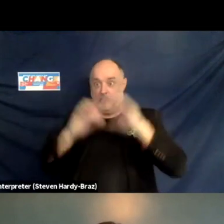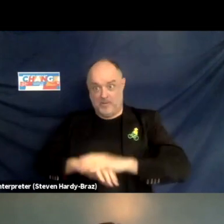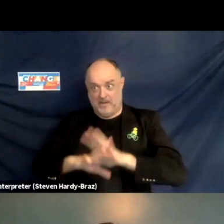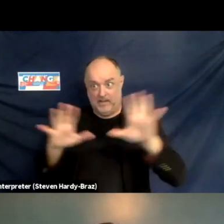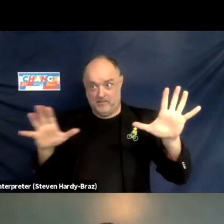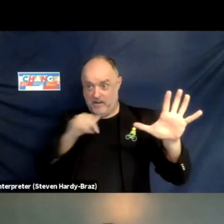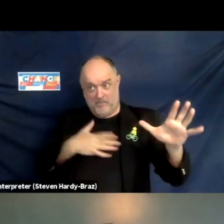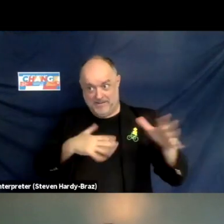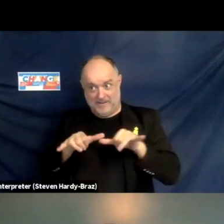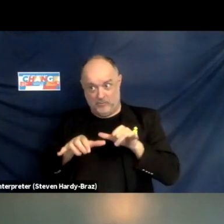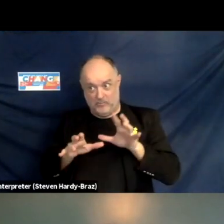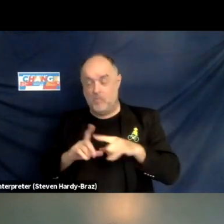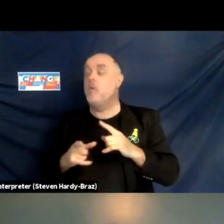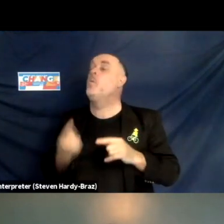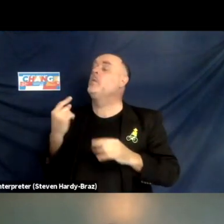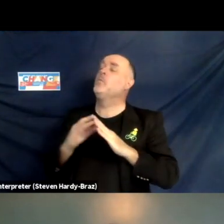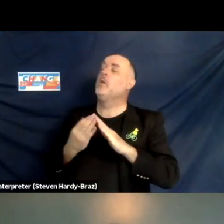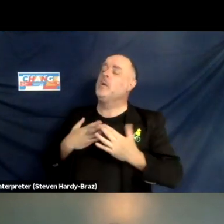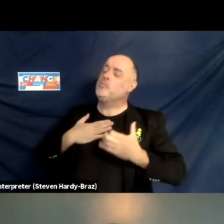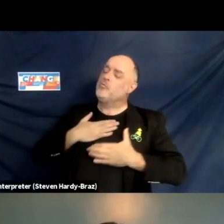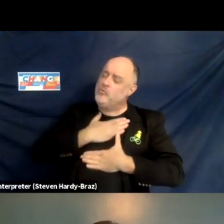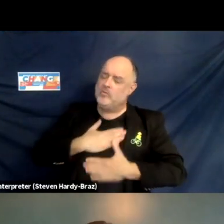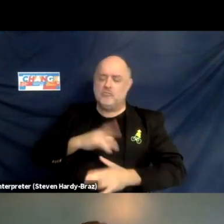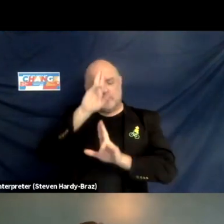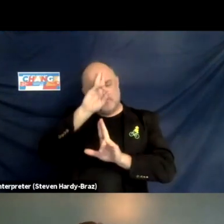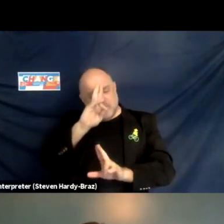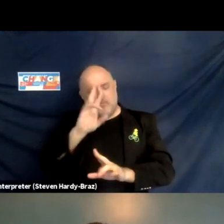A community of which I do appreciate the work that they've done